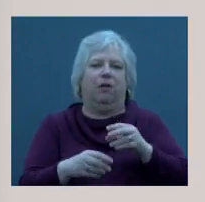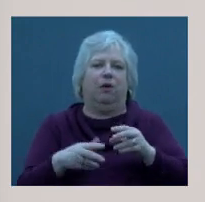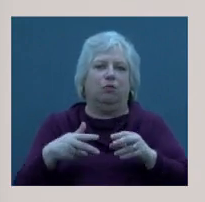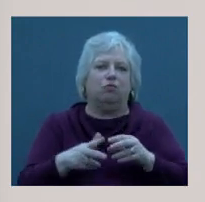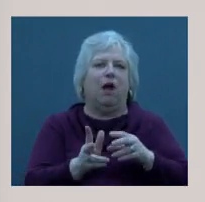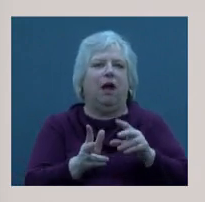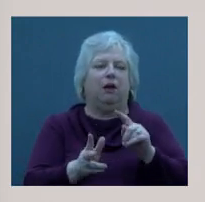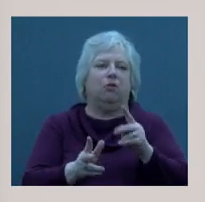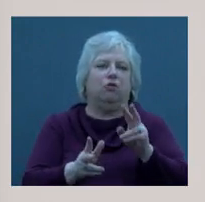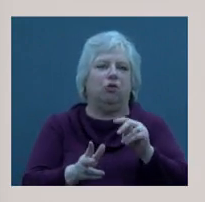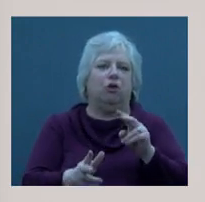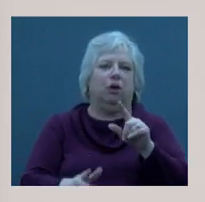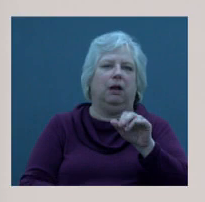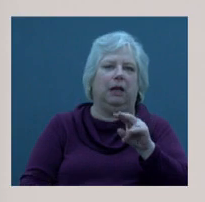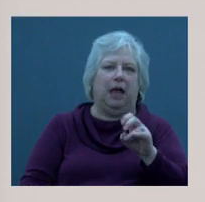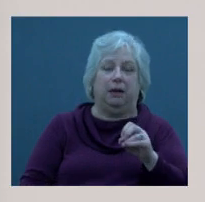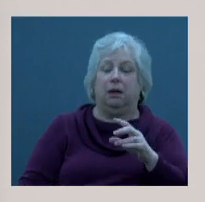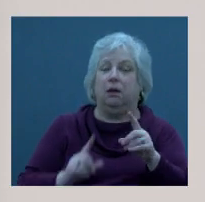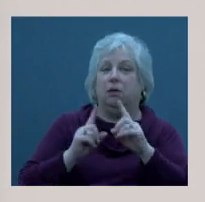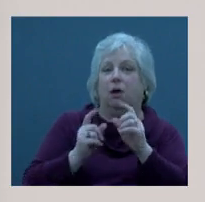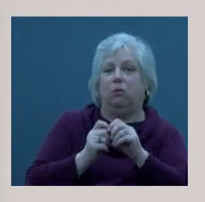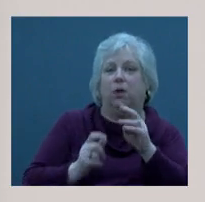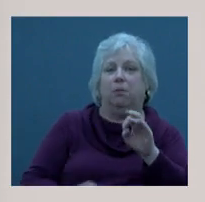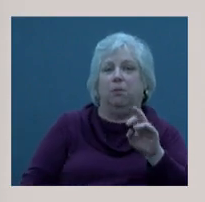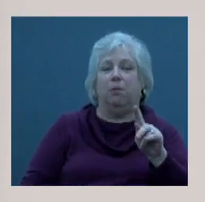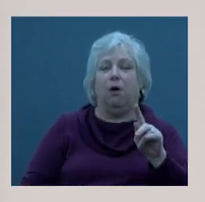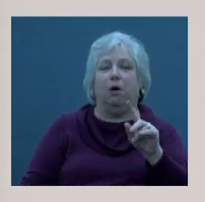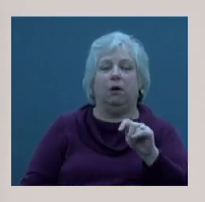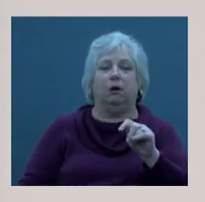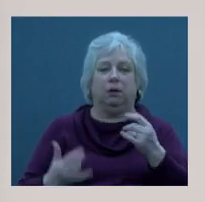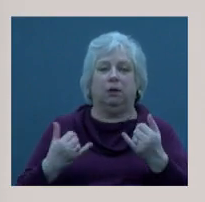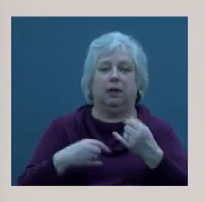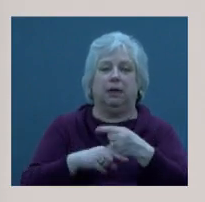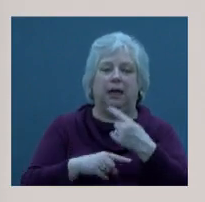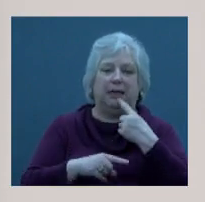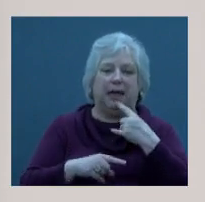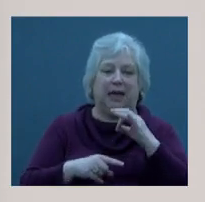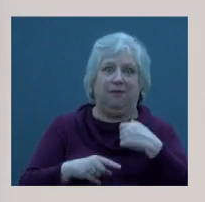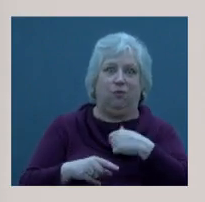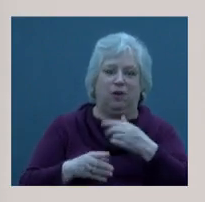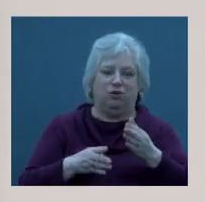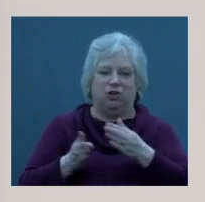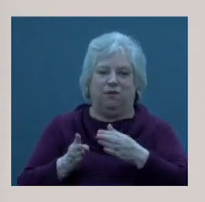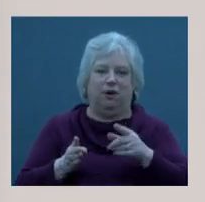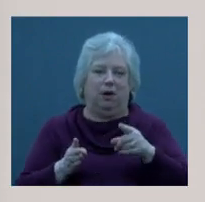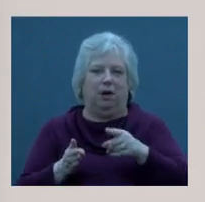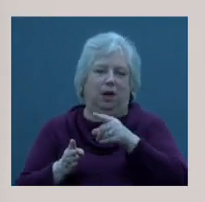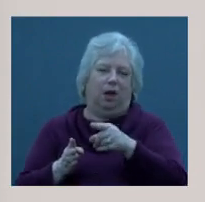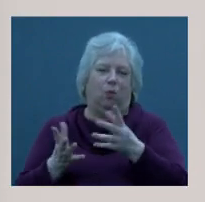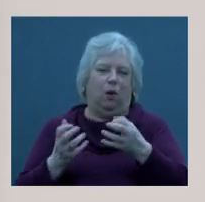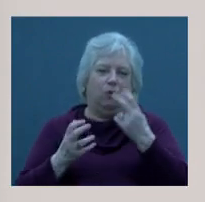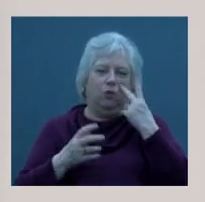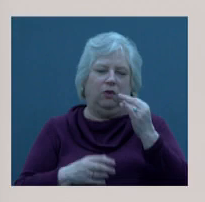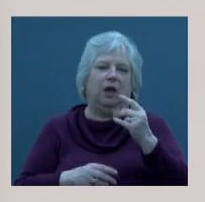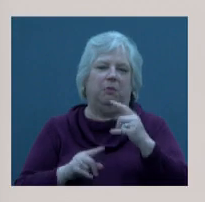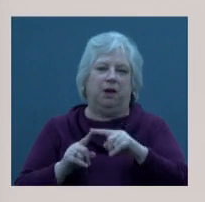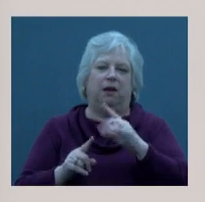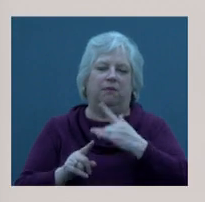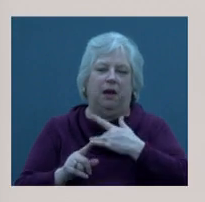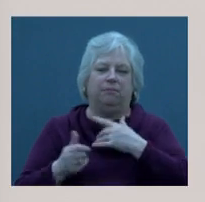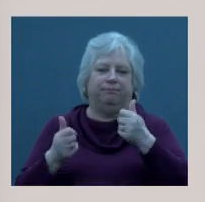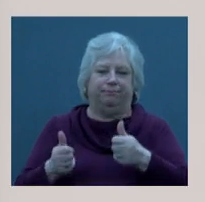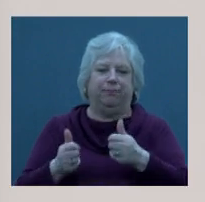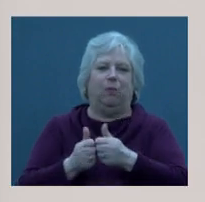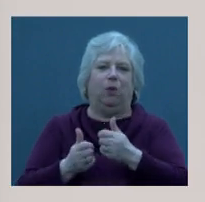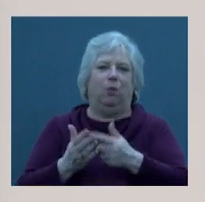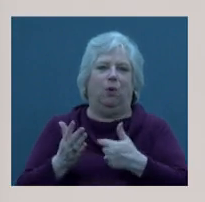indicated. Talked with Mark today, and he said that if we shifted it, he wanted to see it, but he felt that he was good with what we had